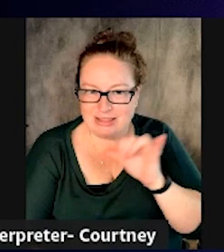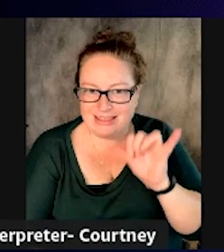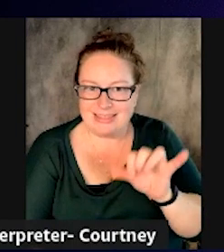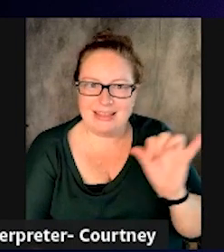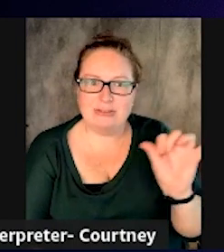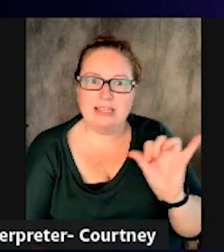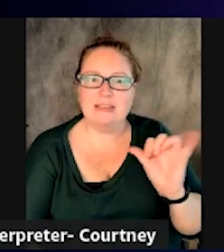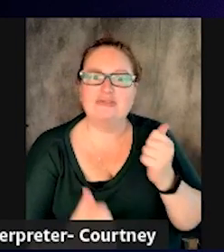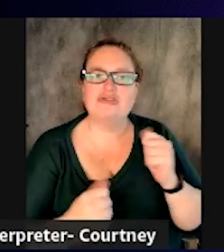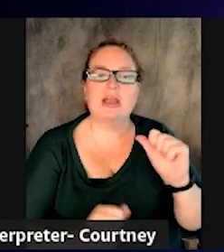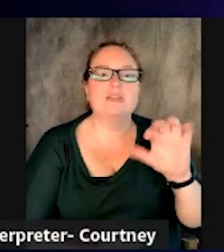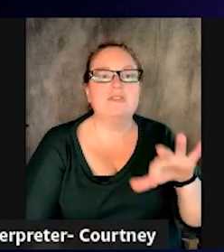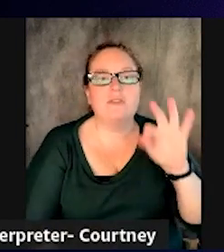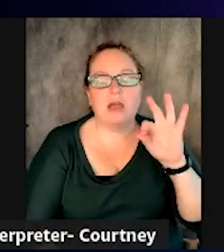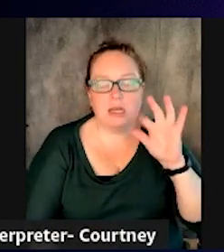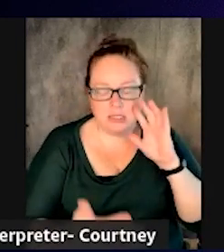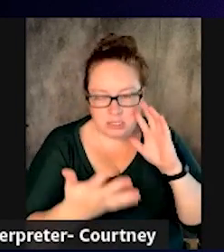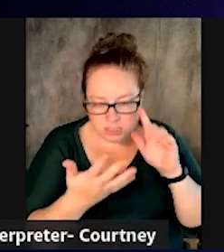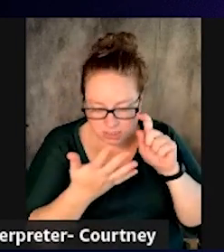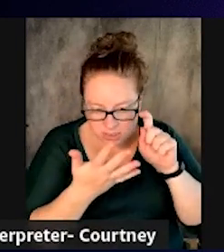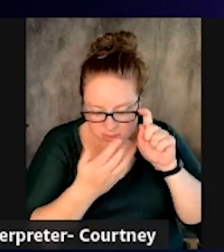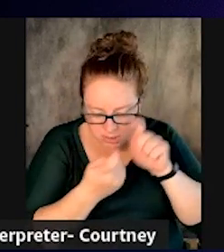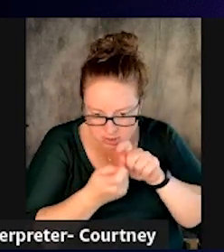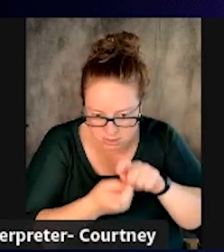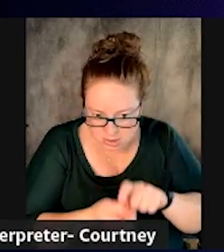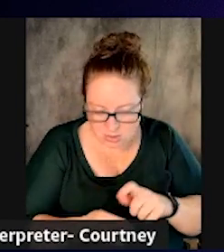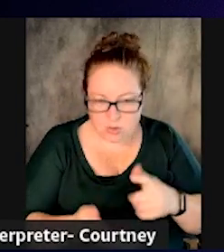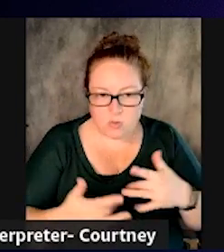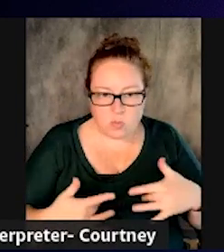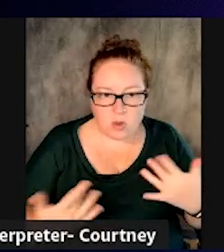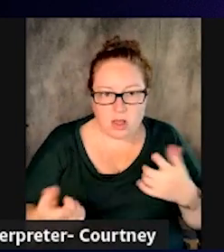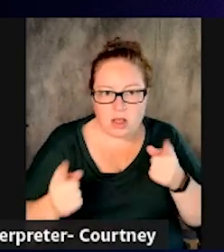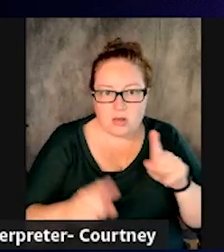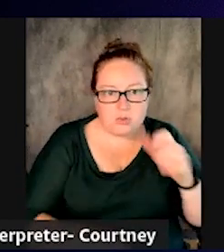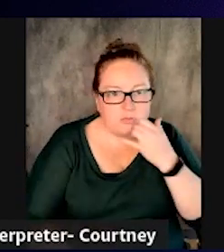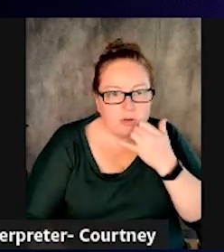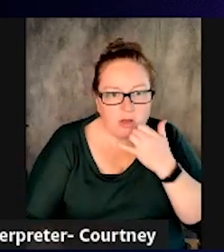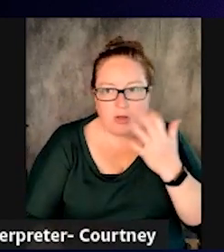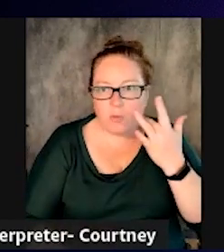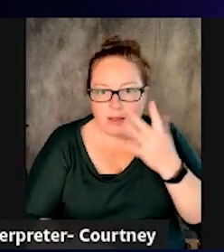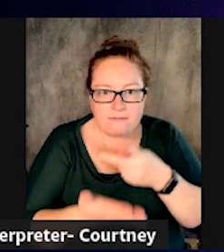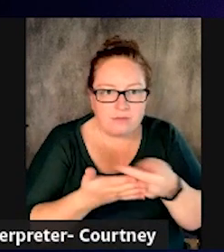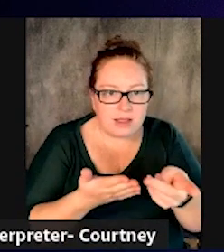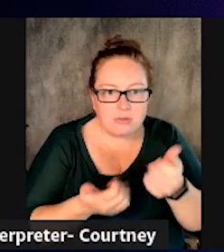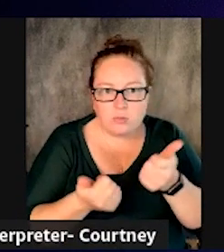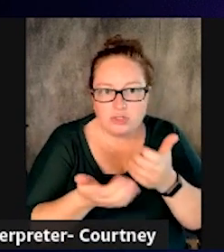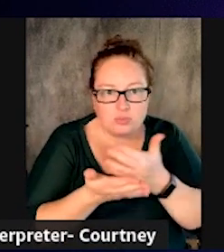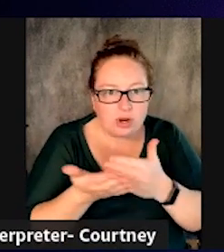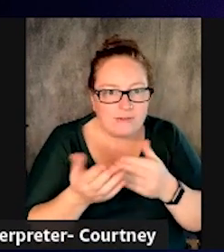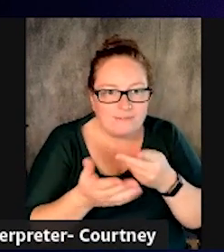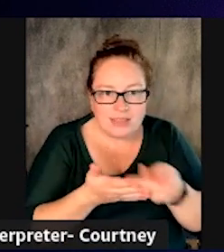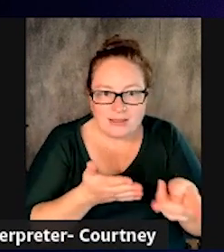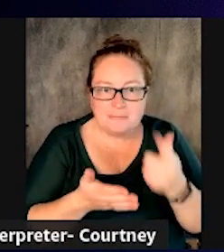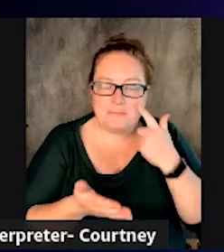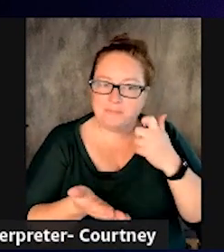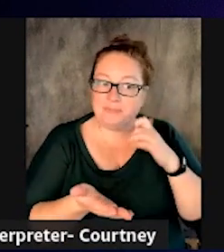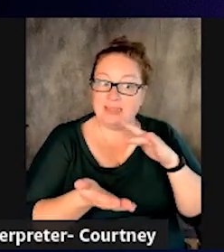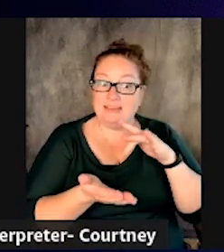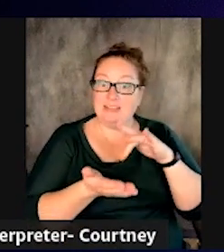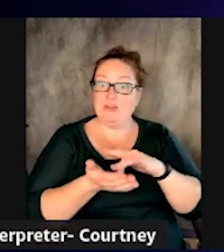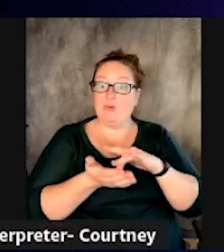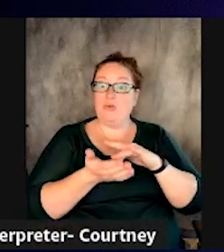in the haystack of what went wrong and why it failed and what part of it failed. Because at its core, it was block